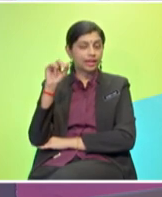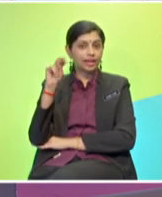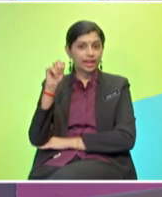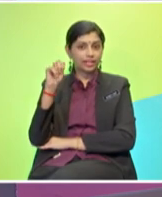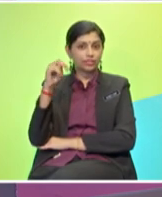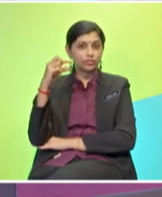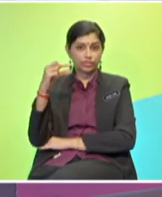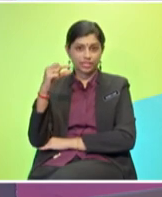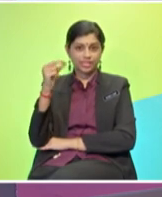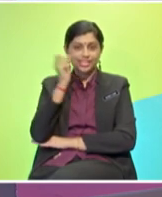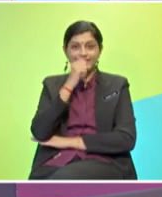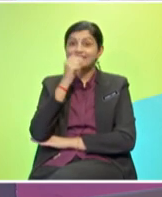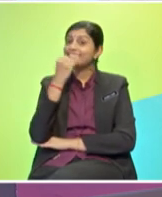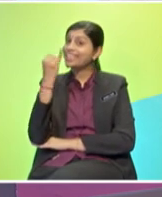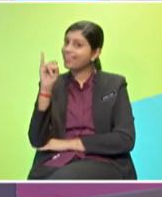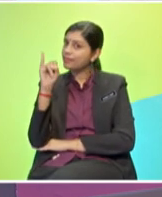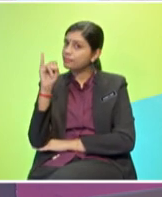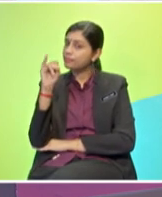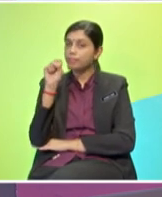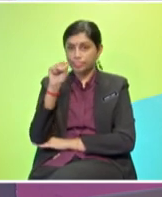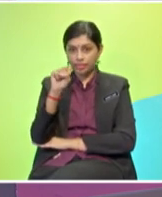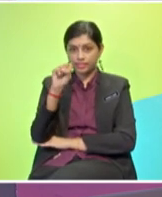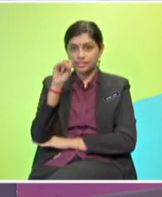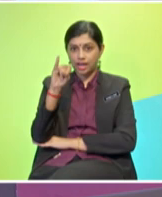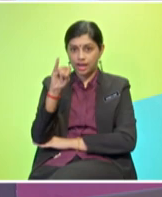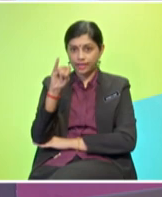S-I-N-G-I-N-G. Singing.